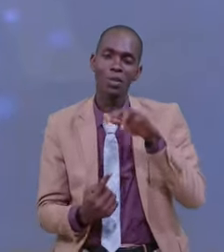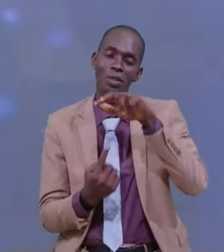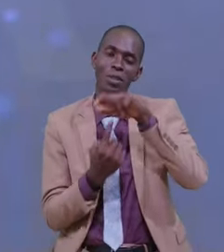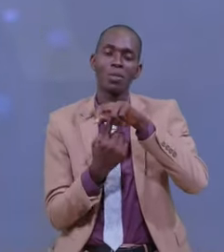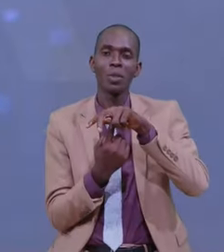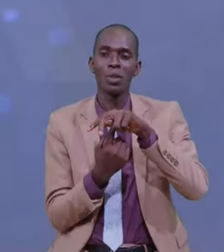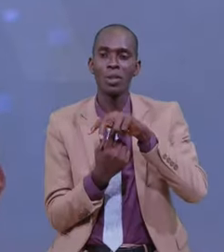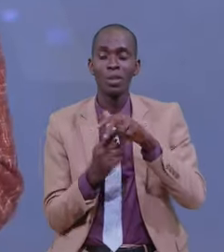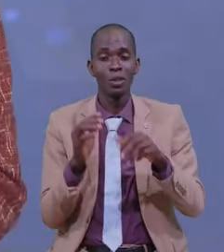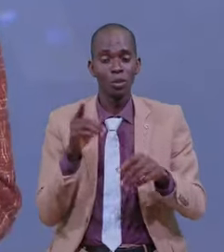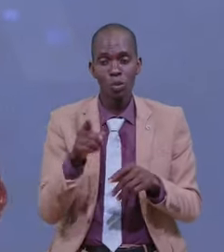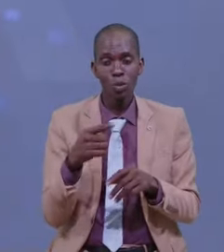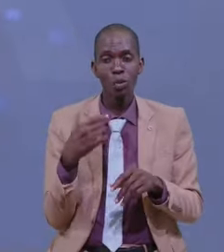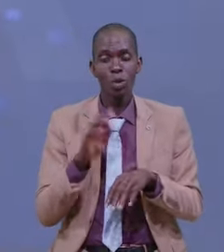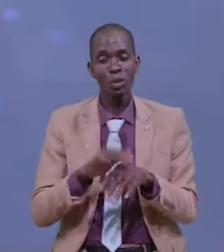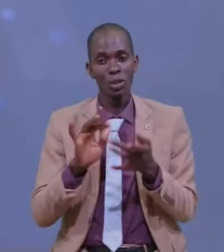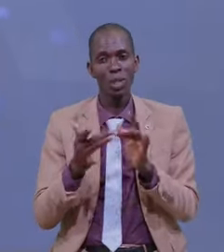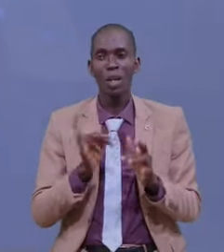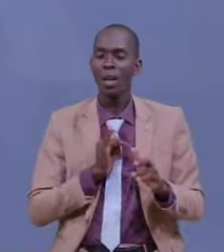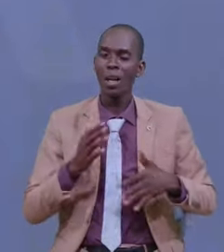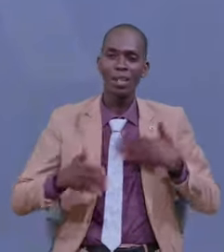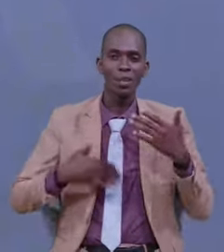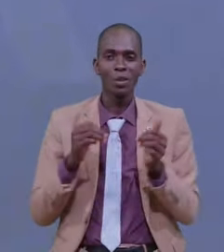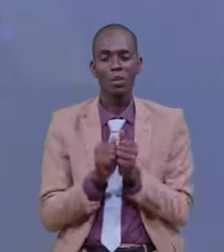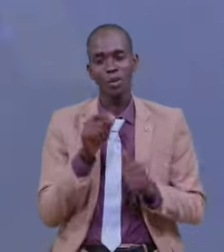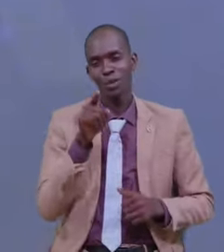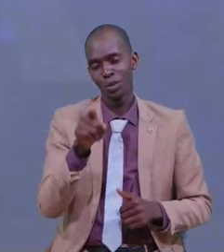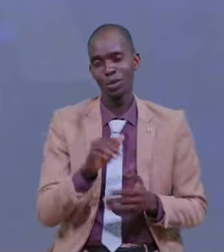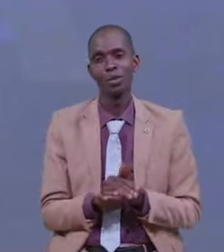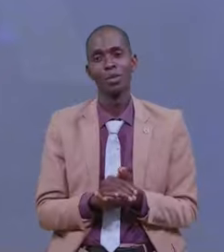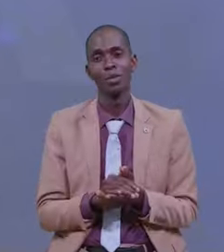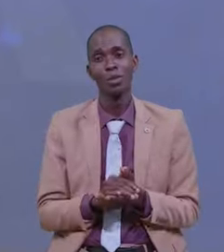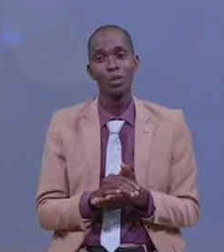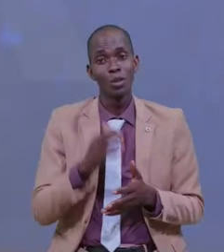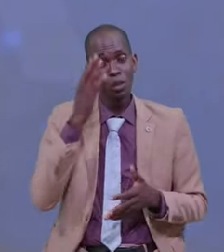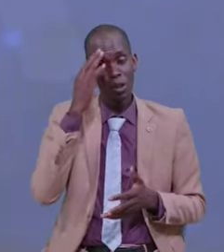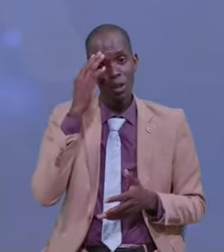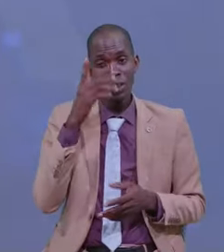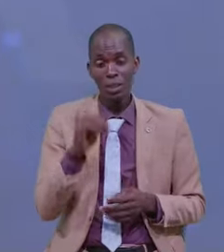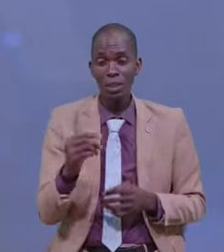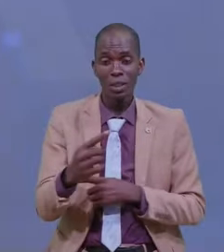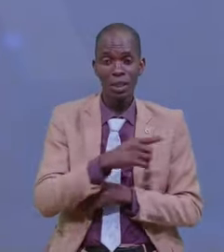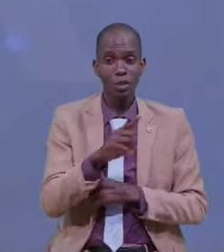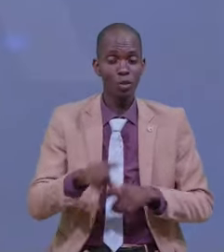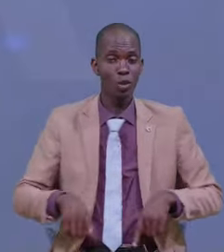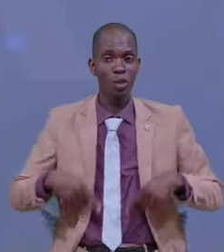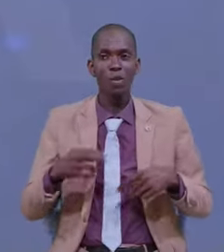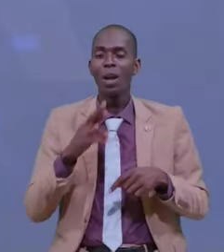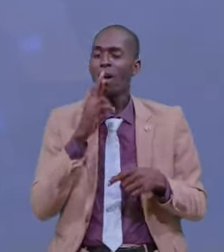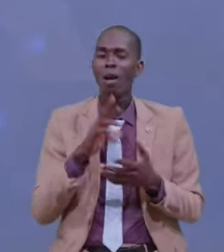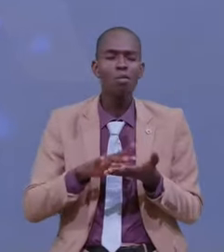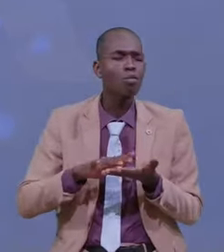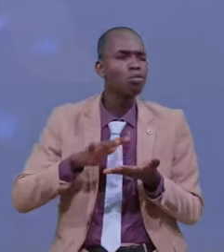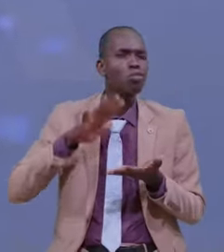I rejoice with you. You know, the days in which you live, they're glorious days,